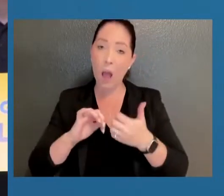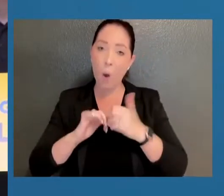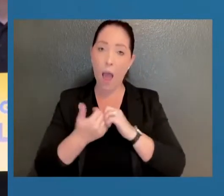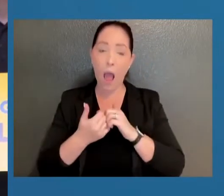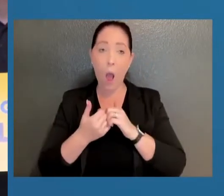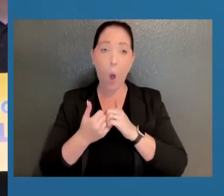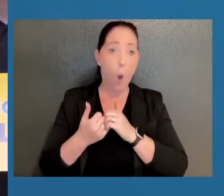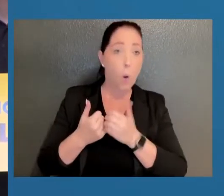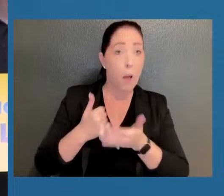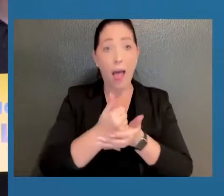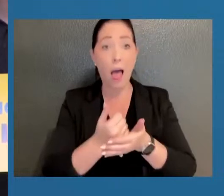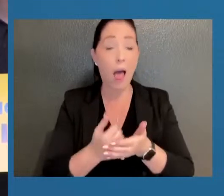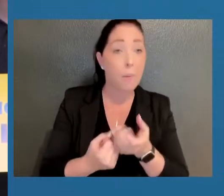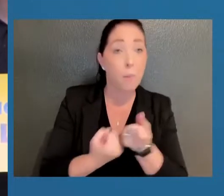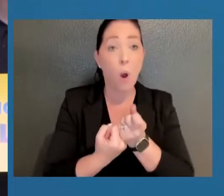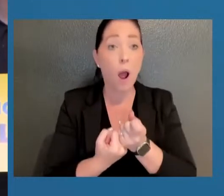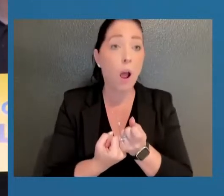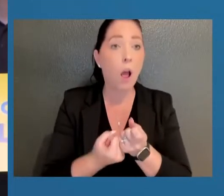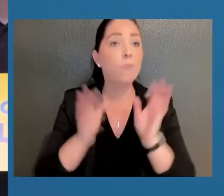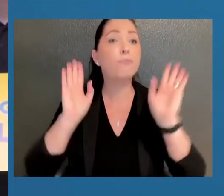you're dispensable. Here's your pink slip.